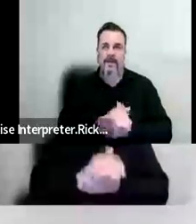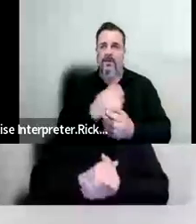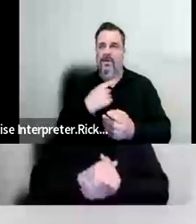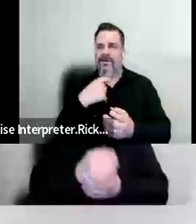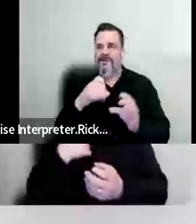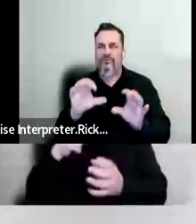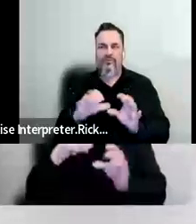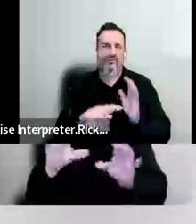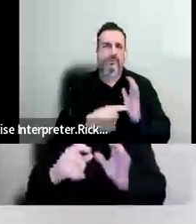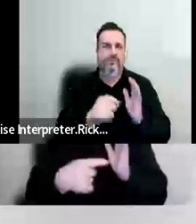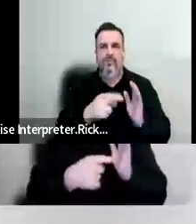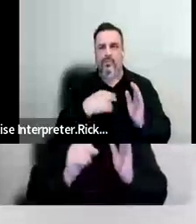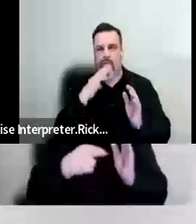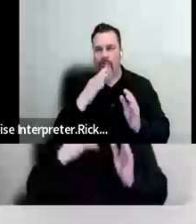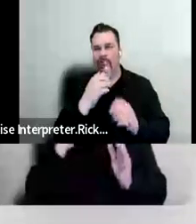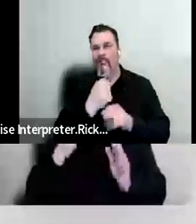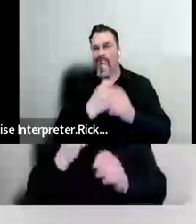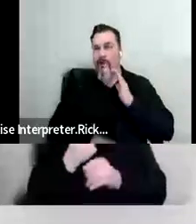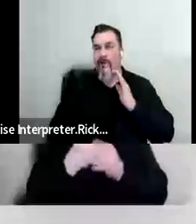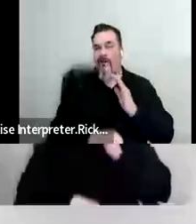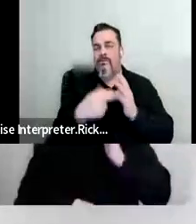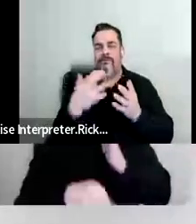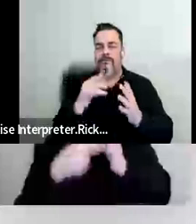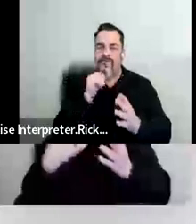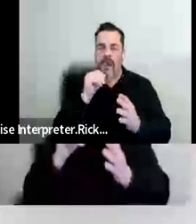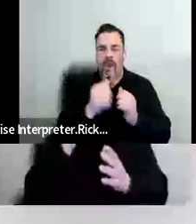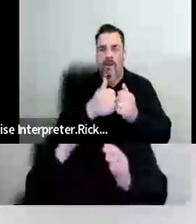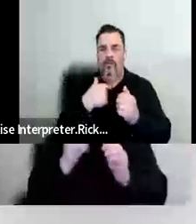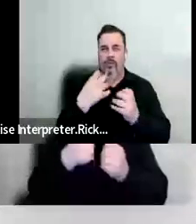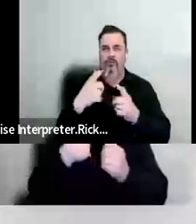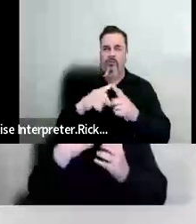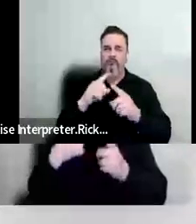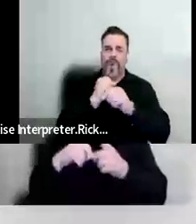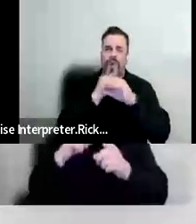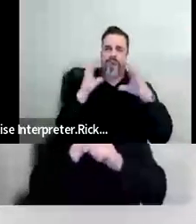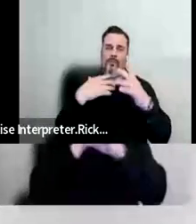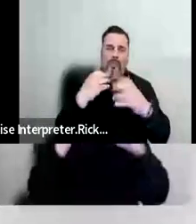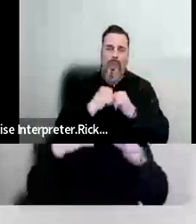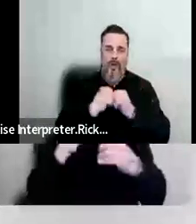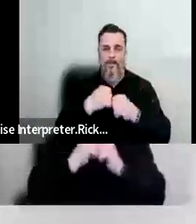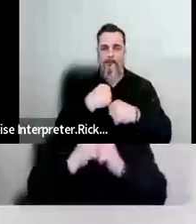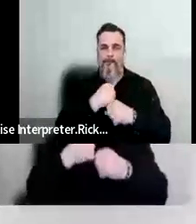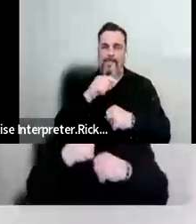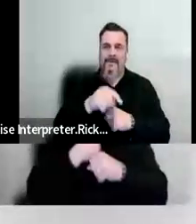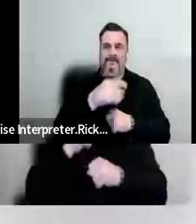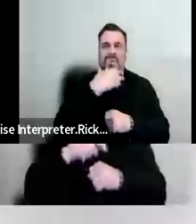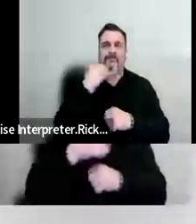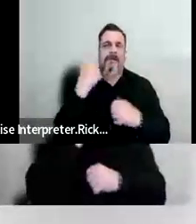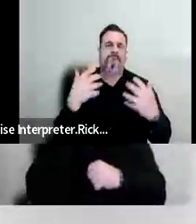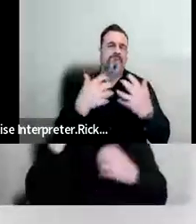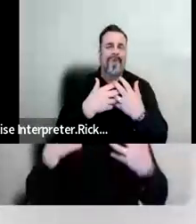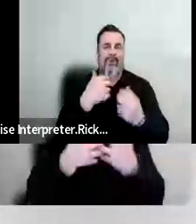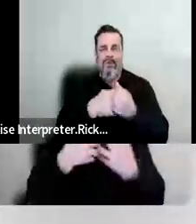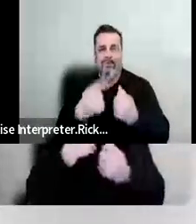do this or we're going to, get fined or things like that, that's really not how we want to see that. It's just like, how do we make this better for everybody?